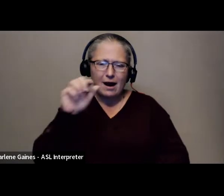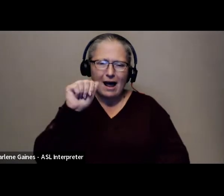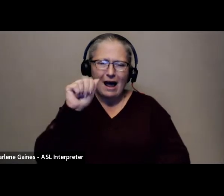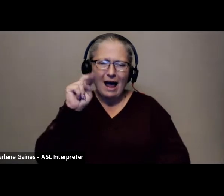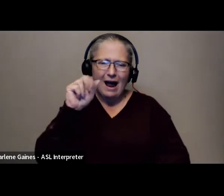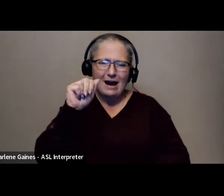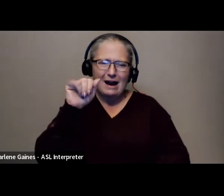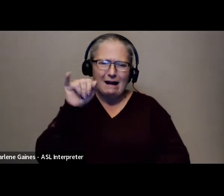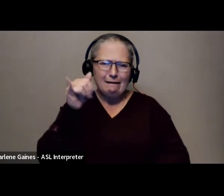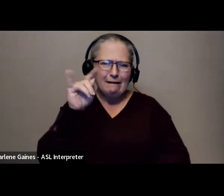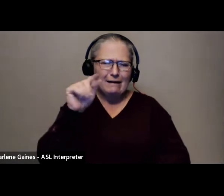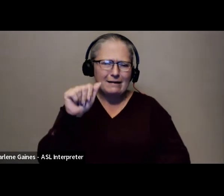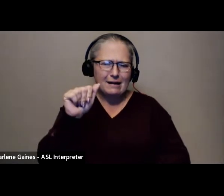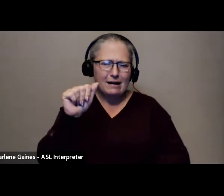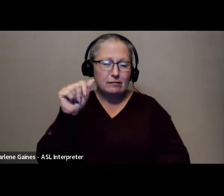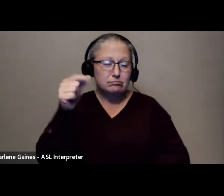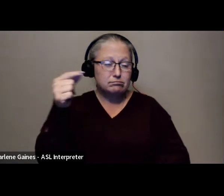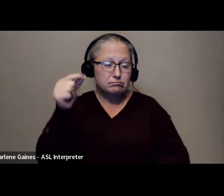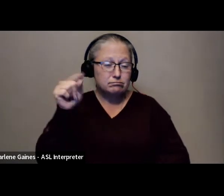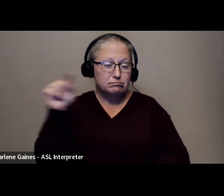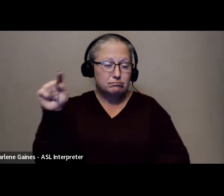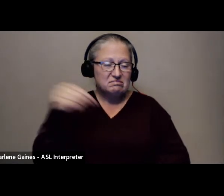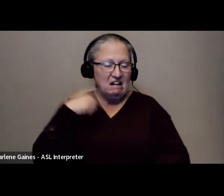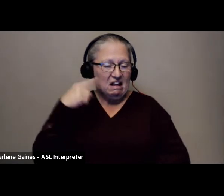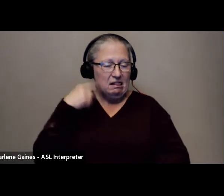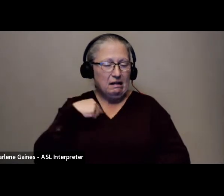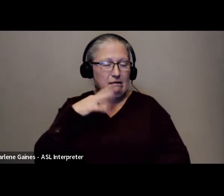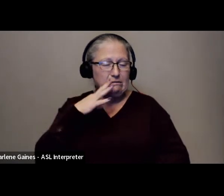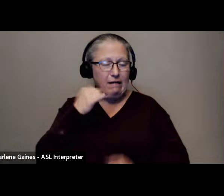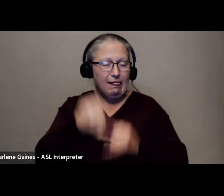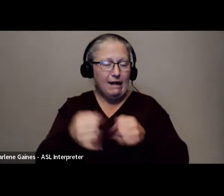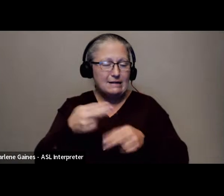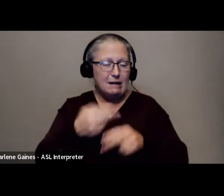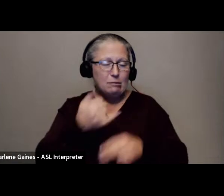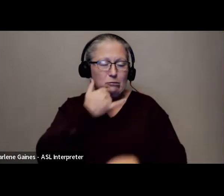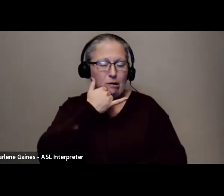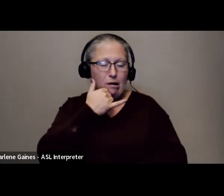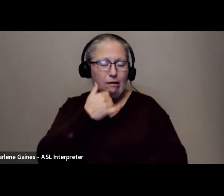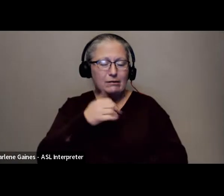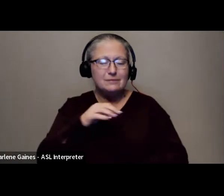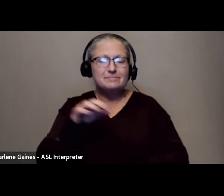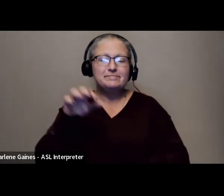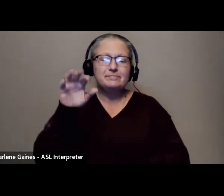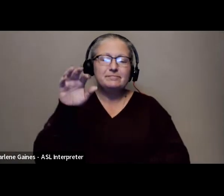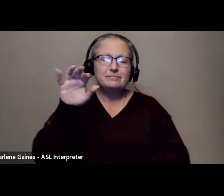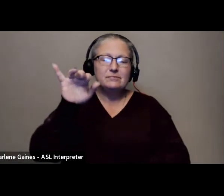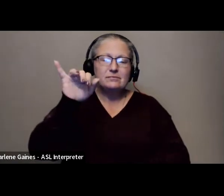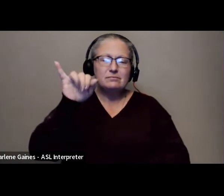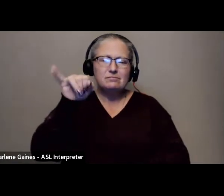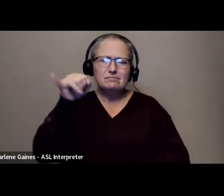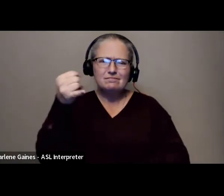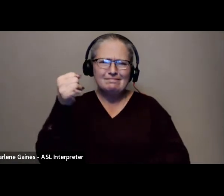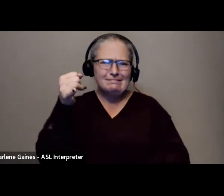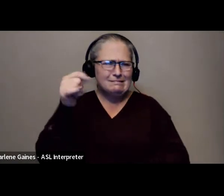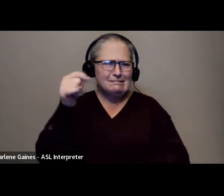Anahita Graharamini. I don't think I said that last name right. I did the best I could. Jade